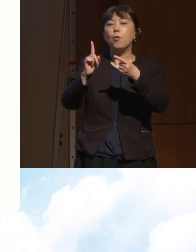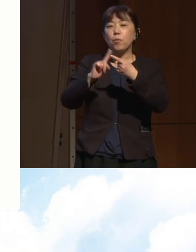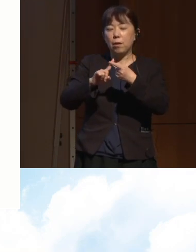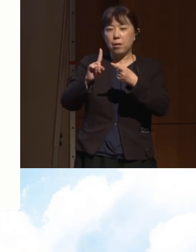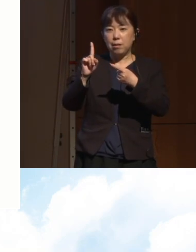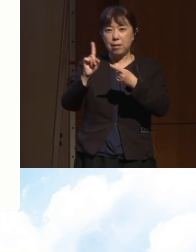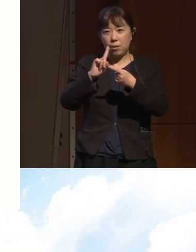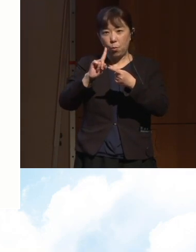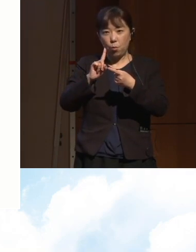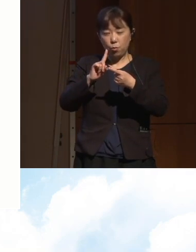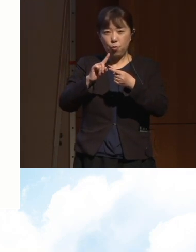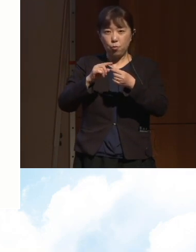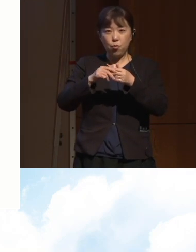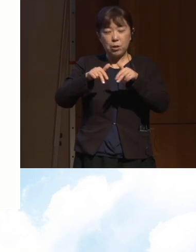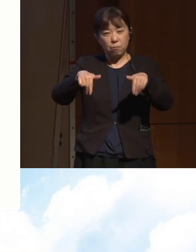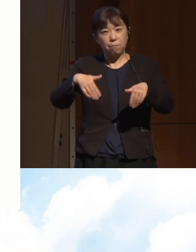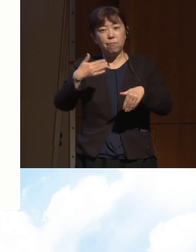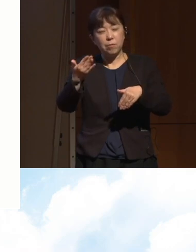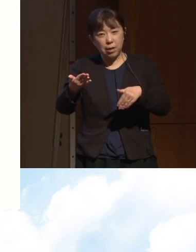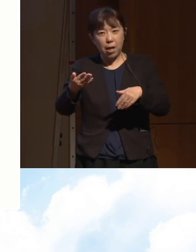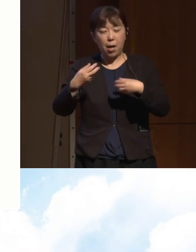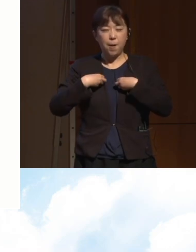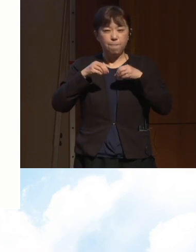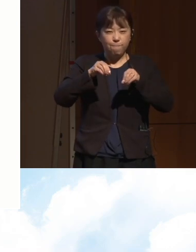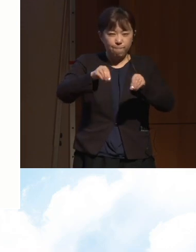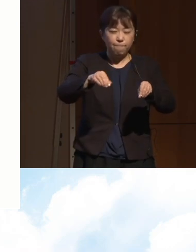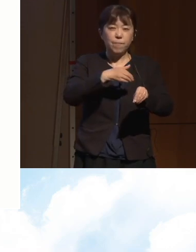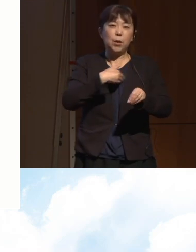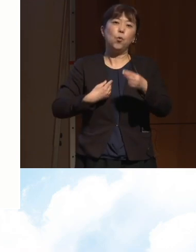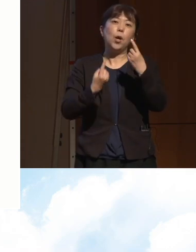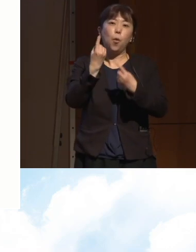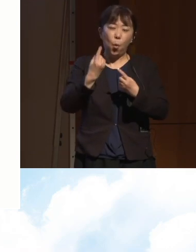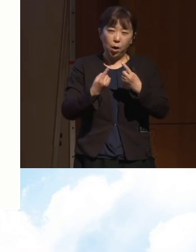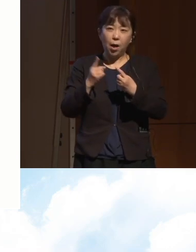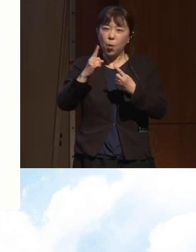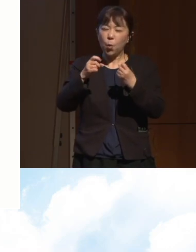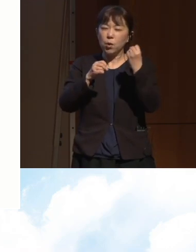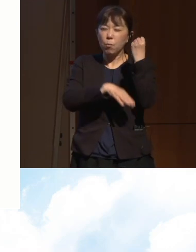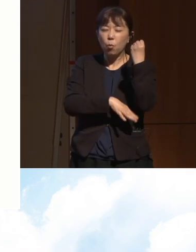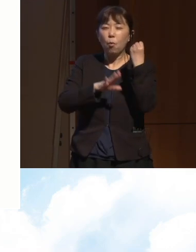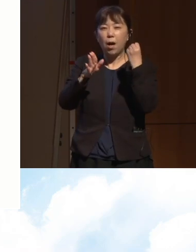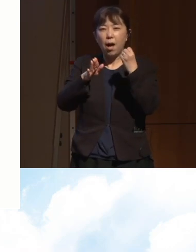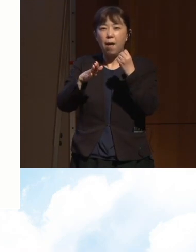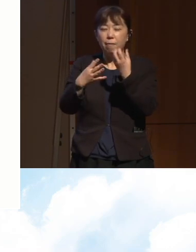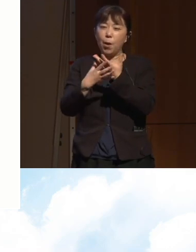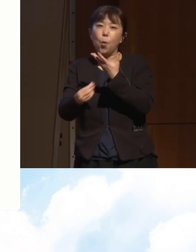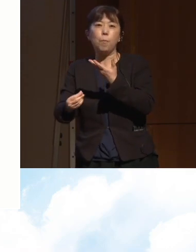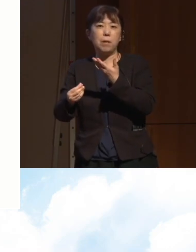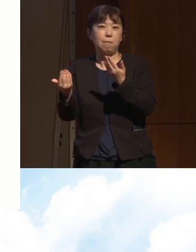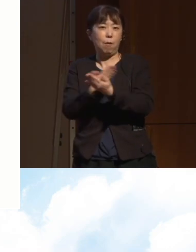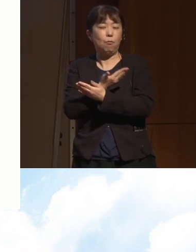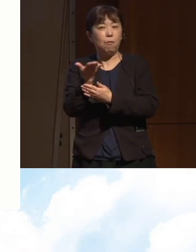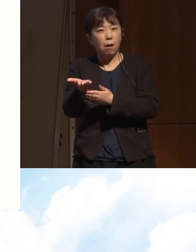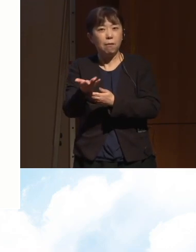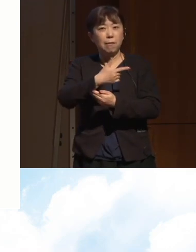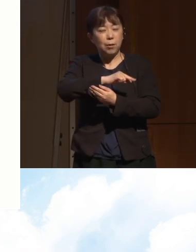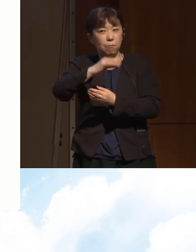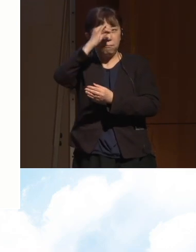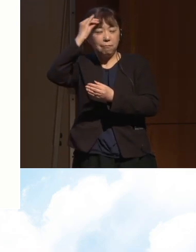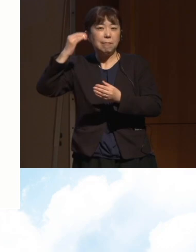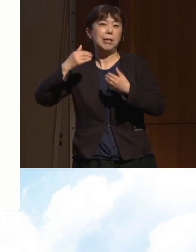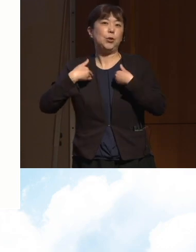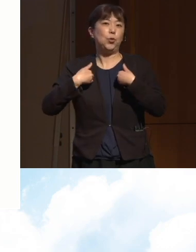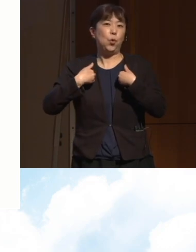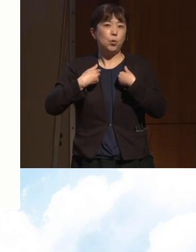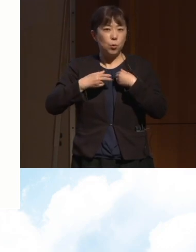they replicate? So all of these things that are absolutely necessary to be able to define prototype pathogens. I'm